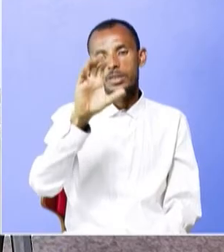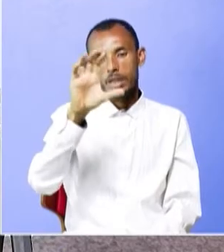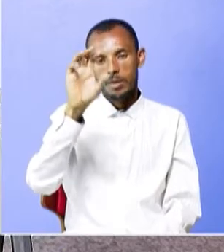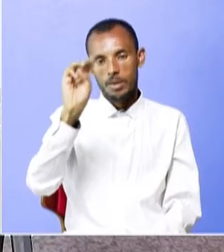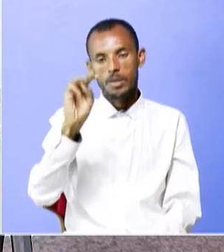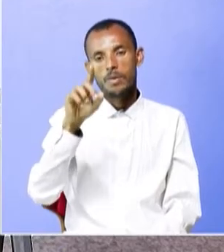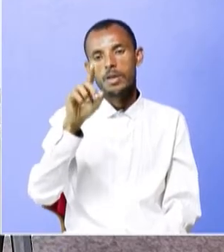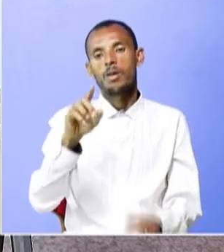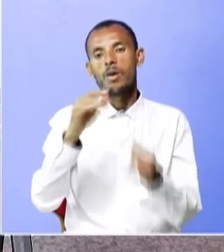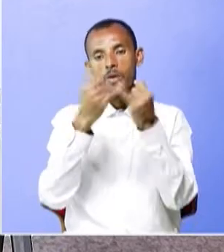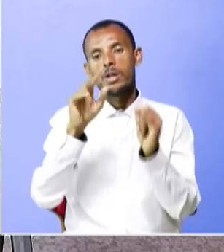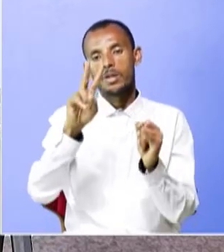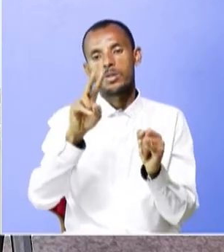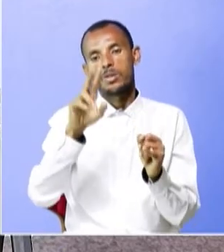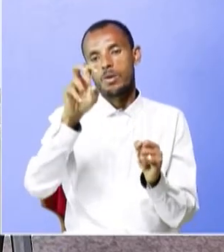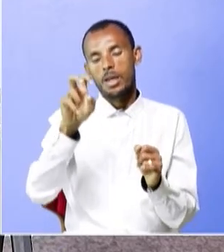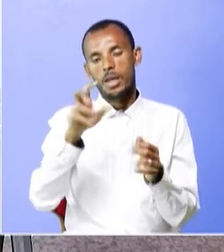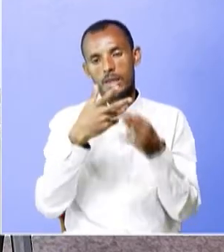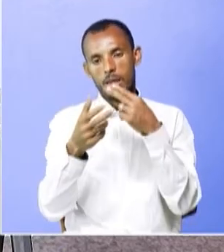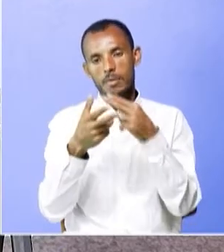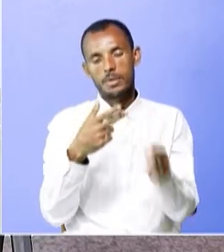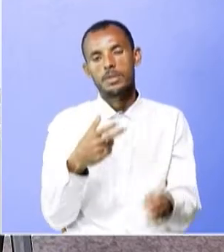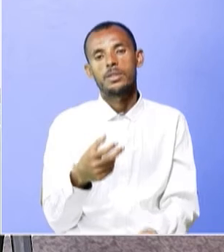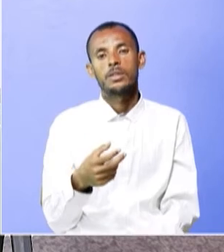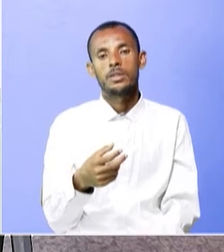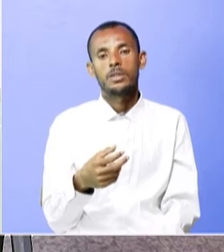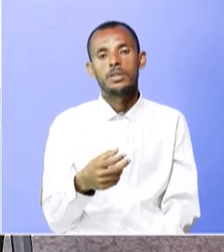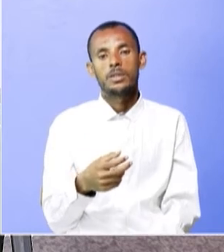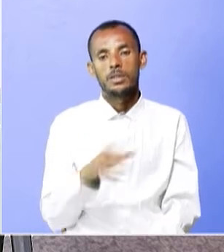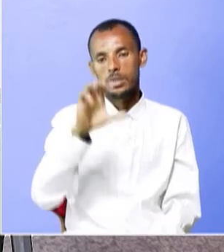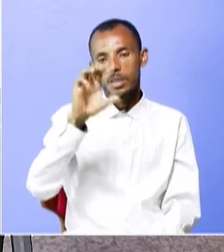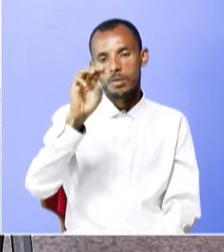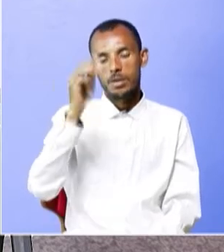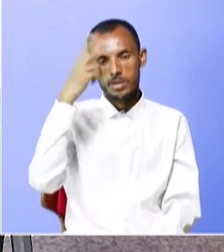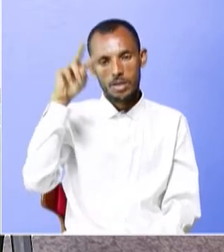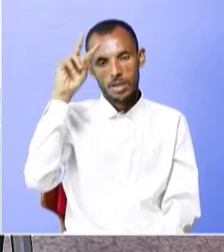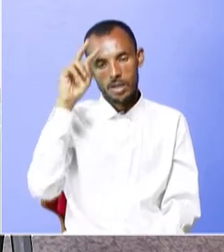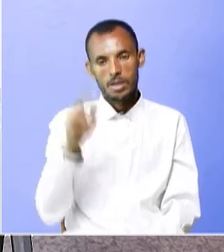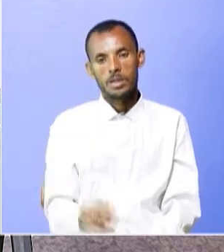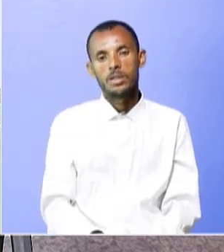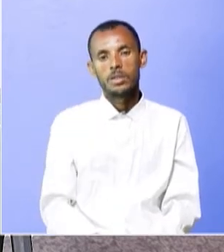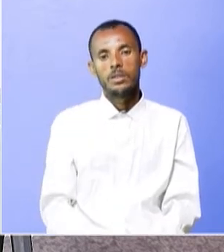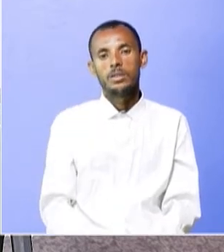Half of 40 is 20. Multiply 20 centimeter square. This is